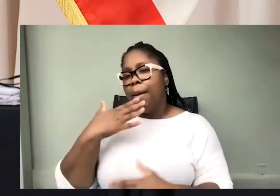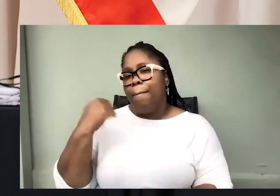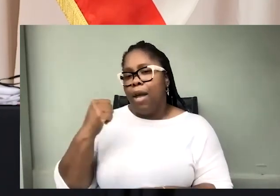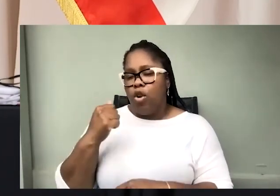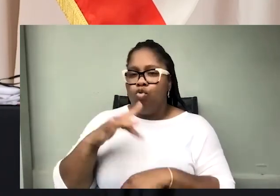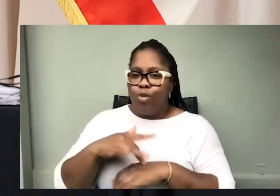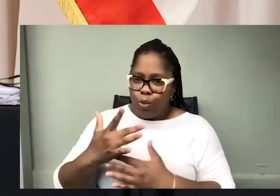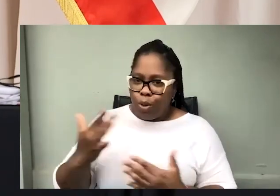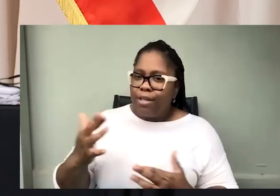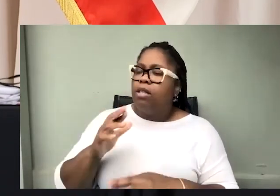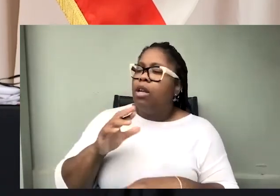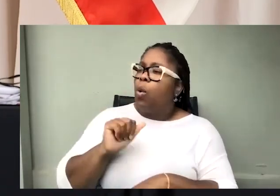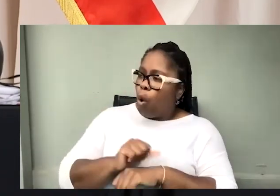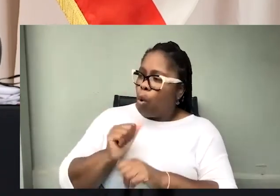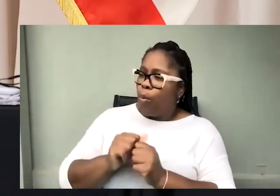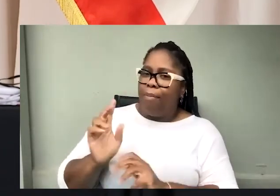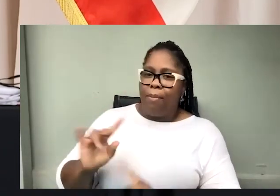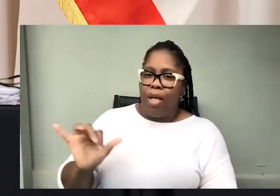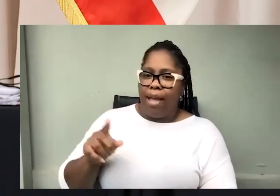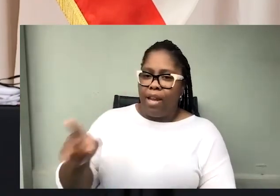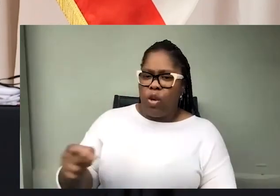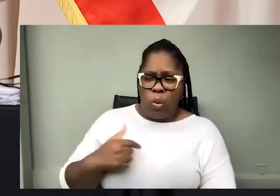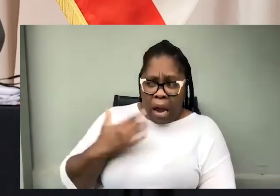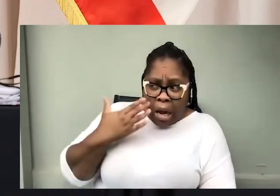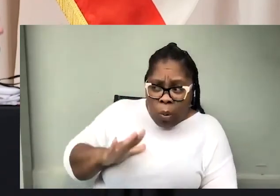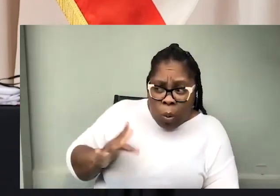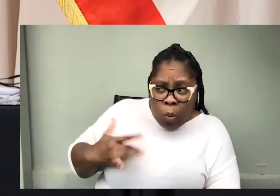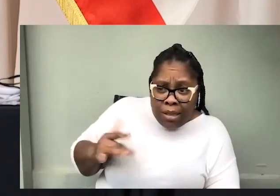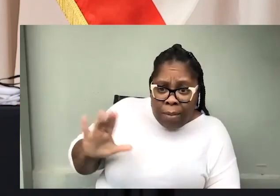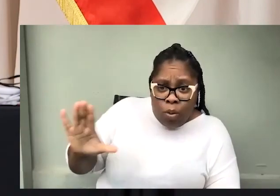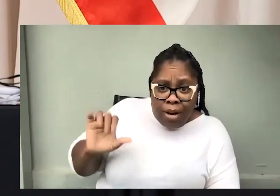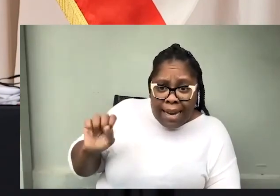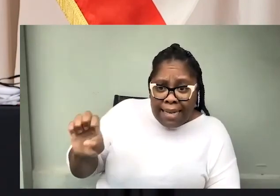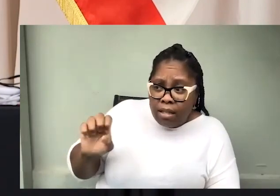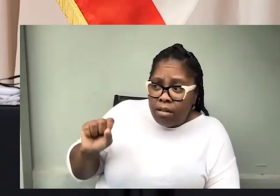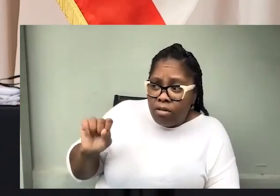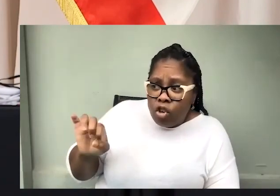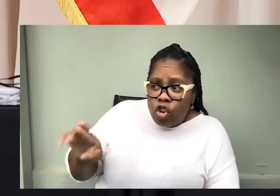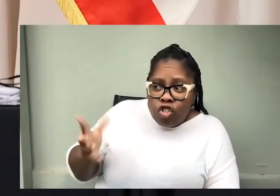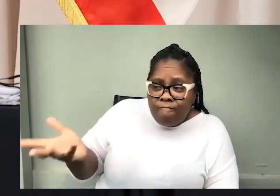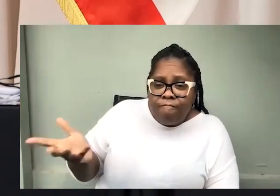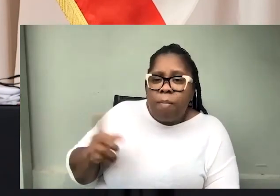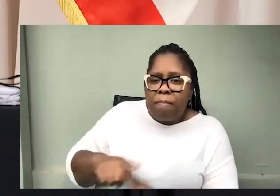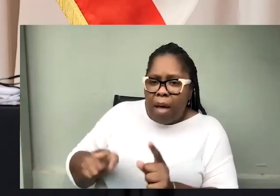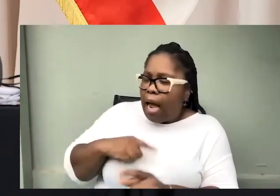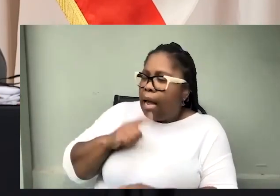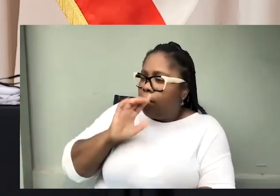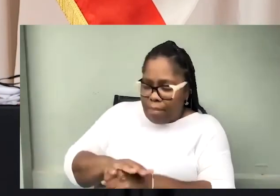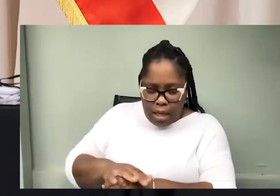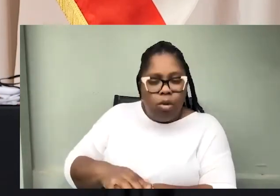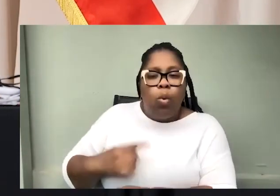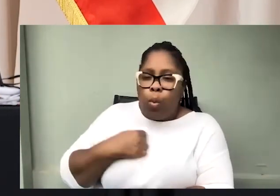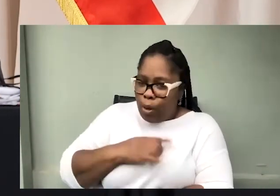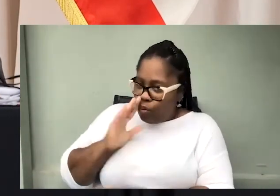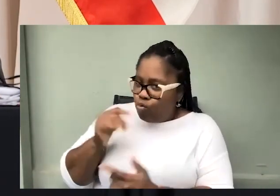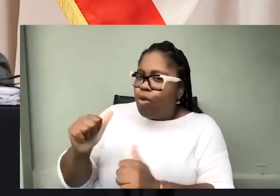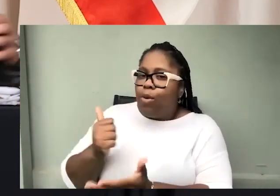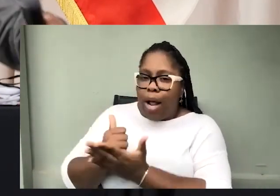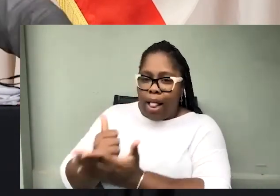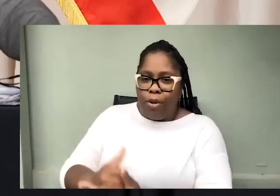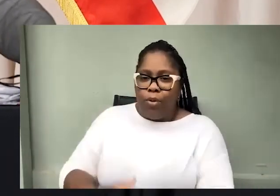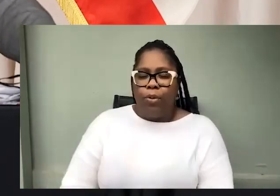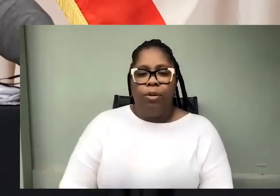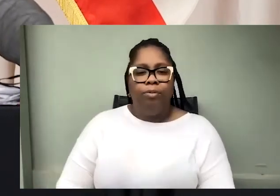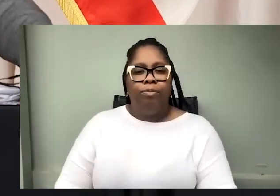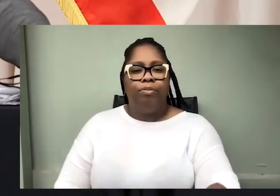work with people like you. And so again, I don't know the particulars of your case, sir, but I commit to you that we will try to help. Thank